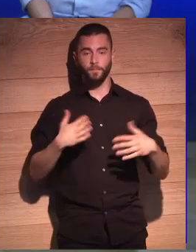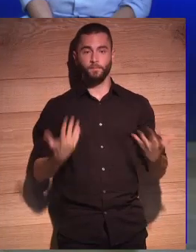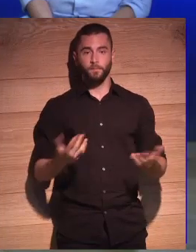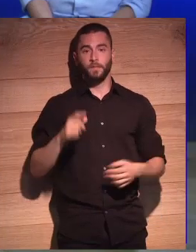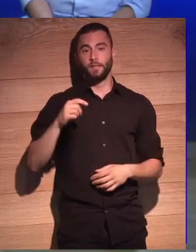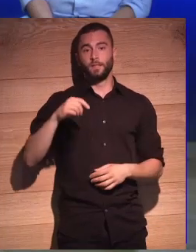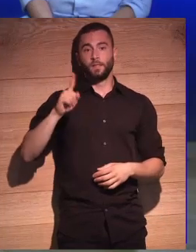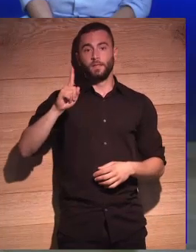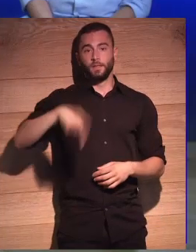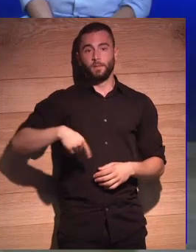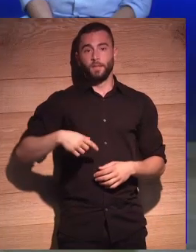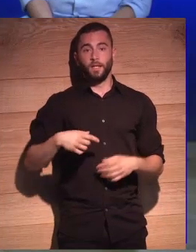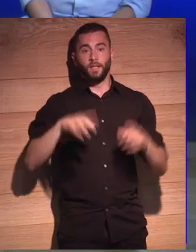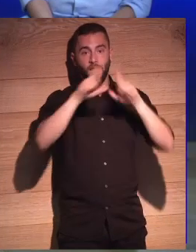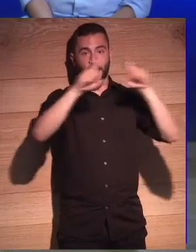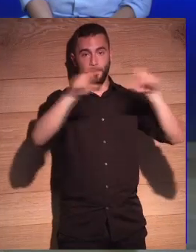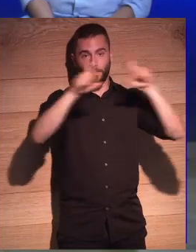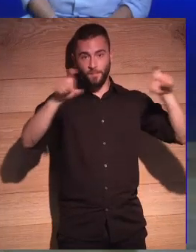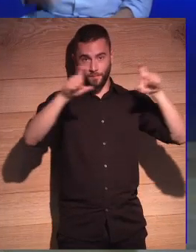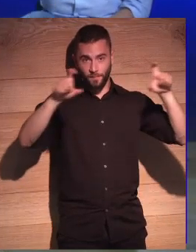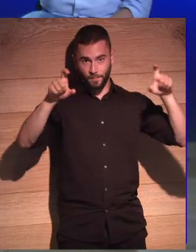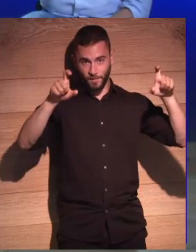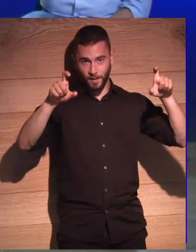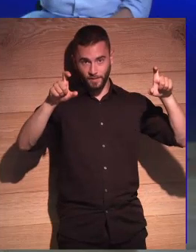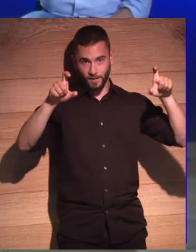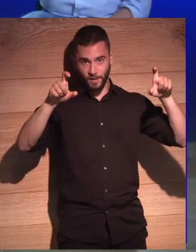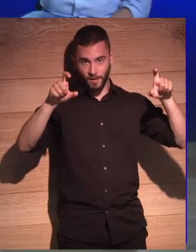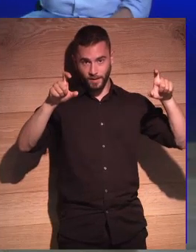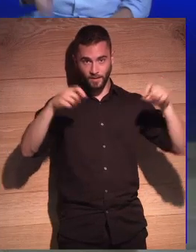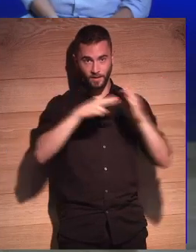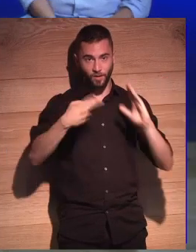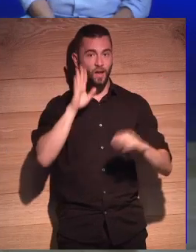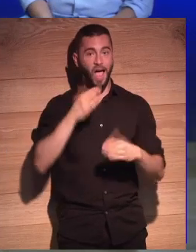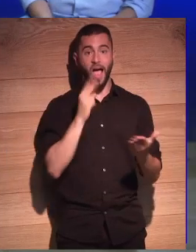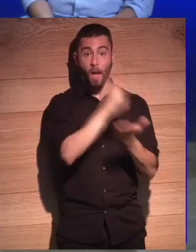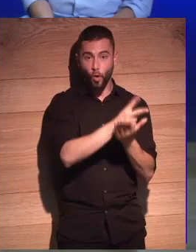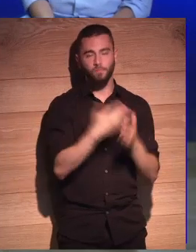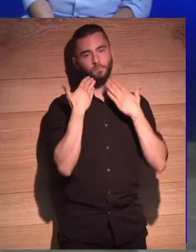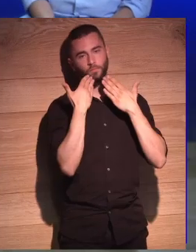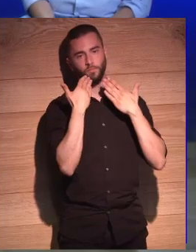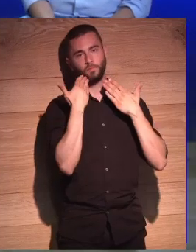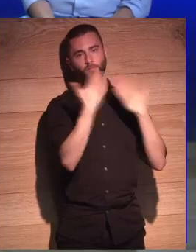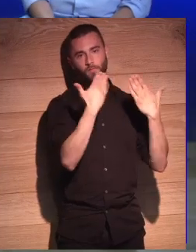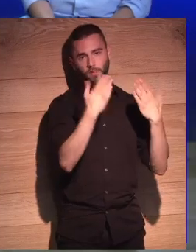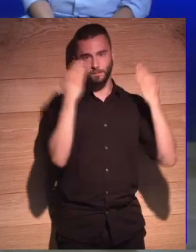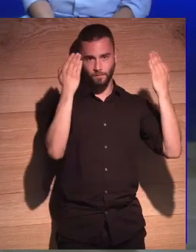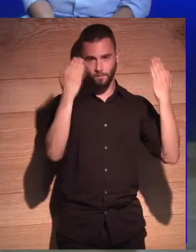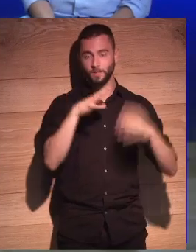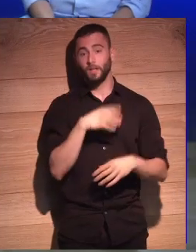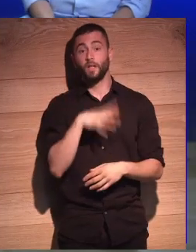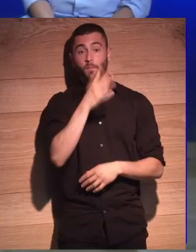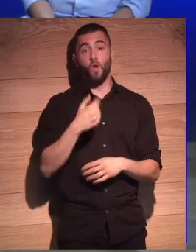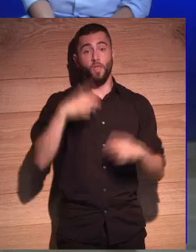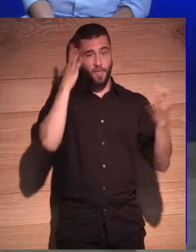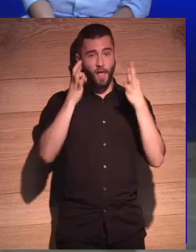data. And I would like to congratulate all the companies that bet on these technologies, because eventually they have helped us